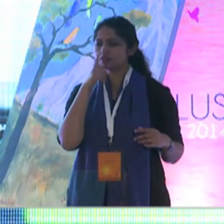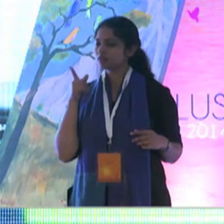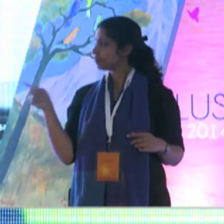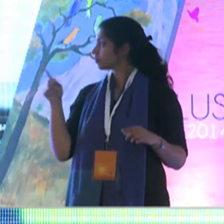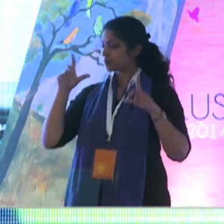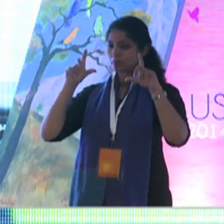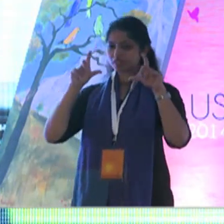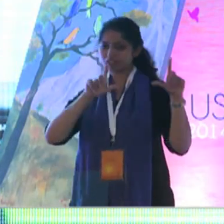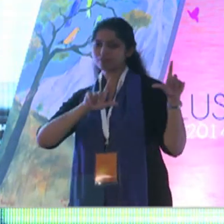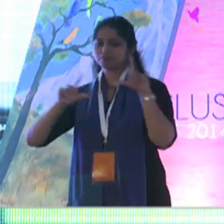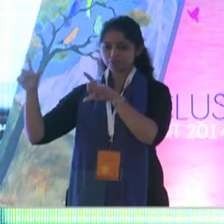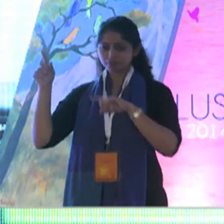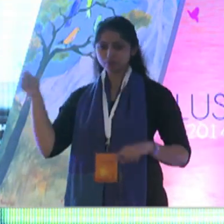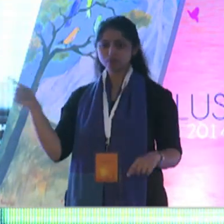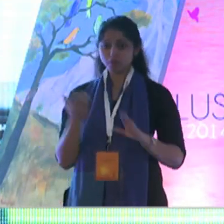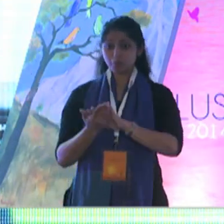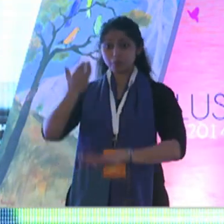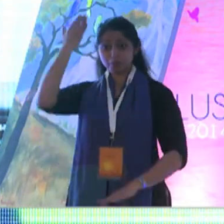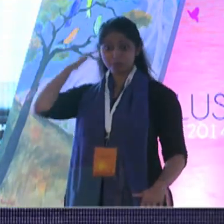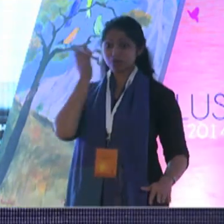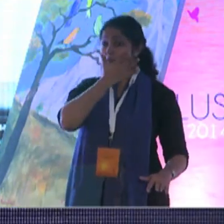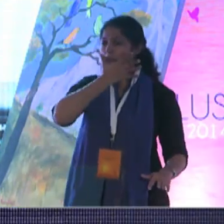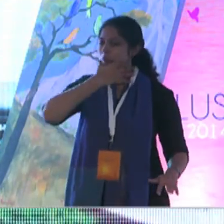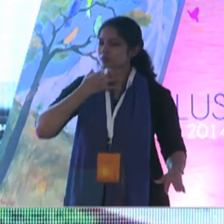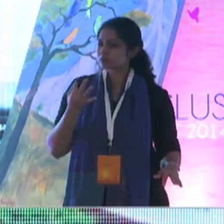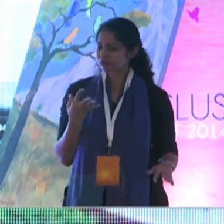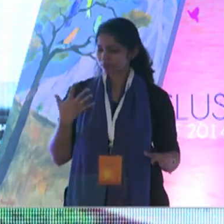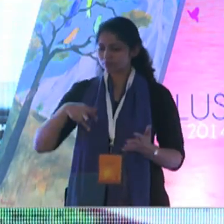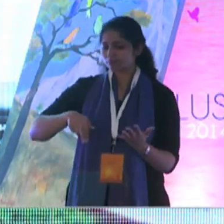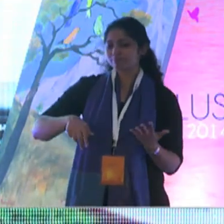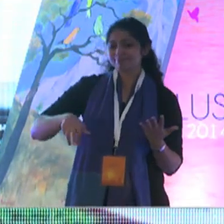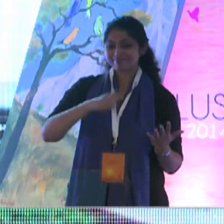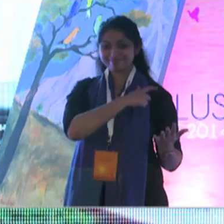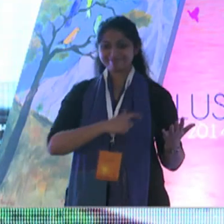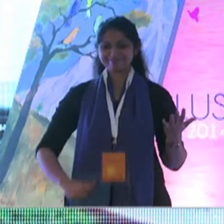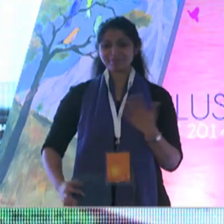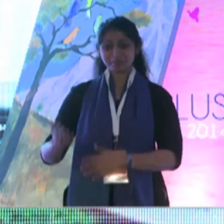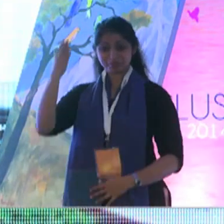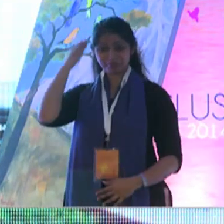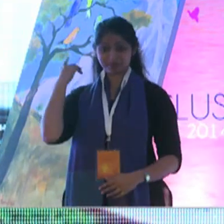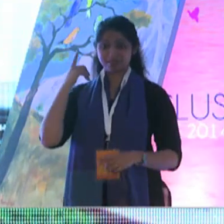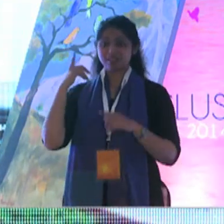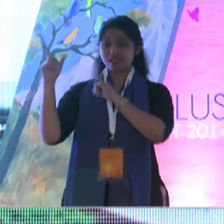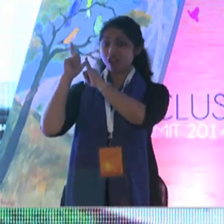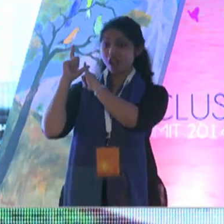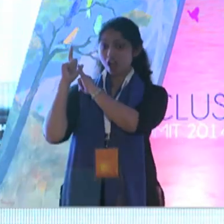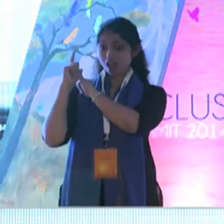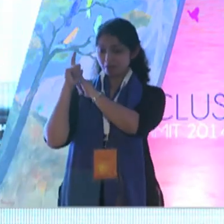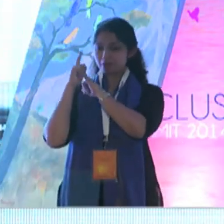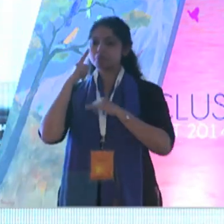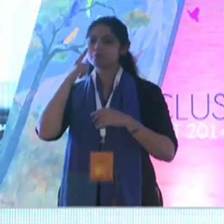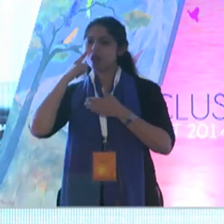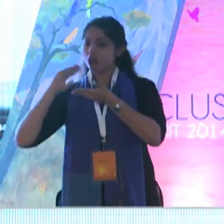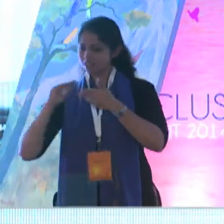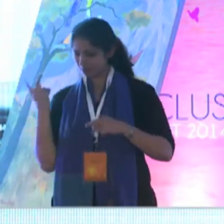please? She's a former beauty queen. She's a woman of substance with multiple hats. She's an army kid, an army officer's wife, and the mother of